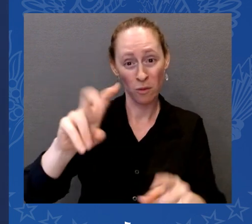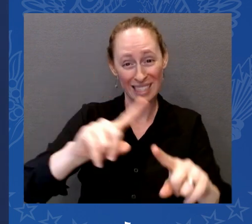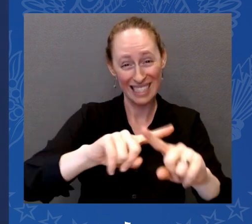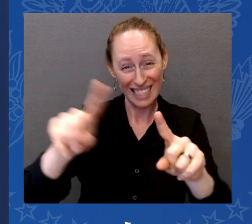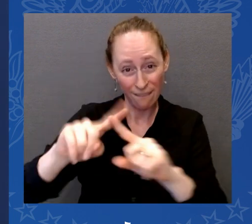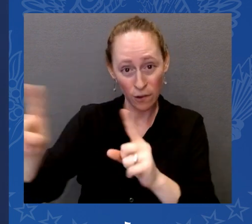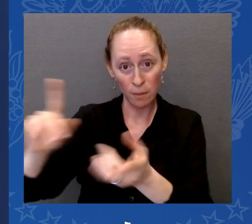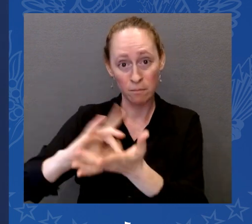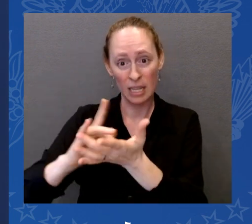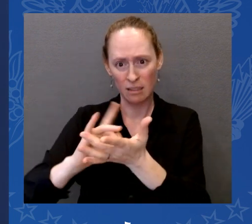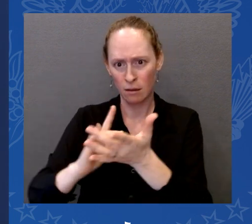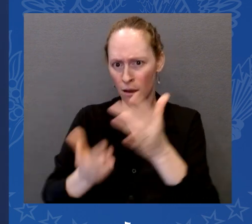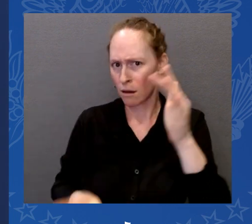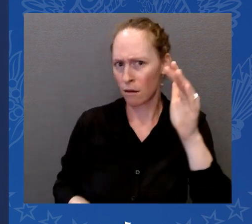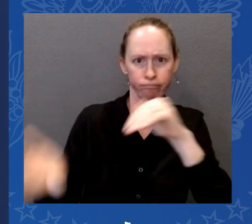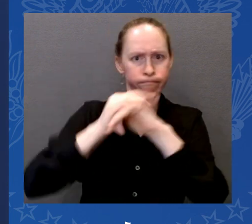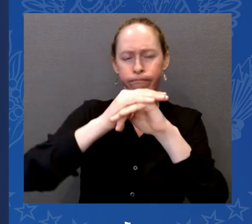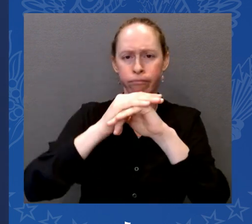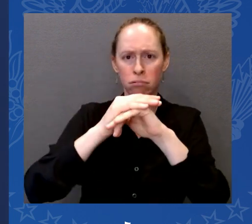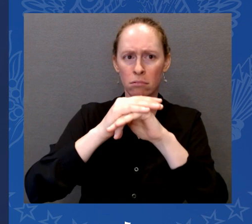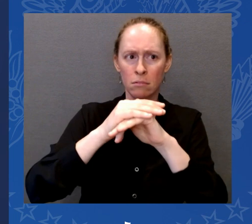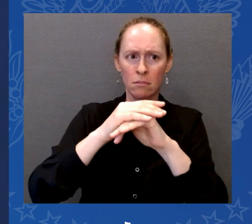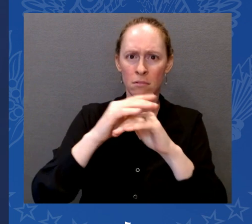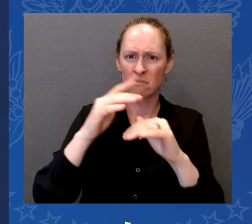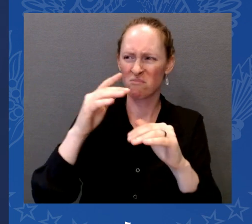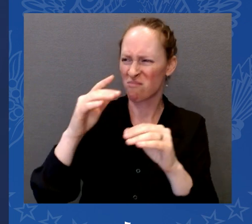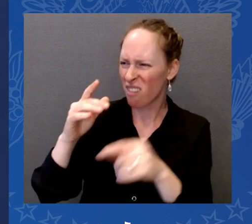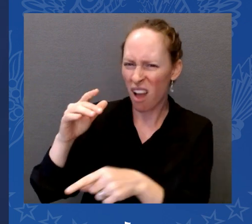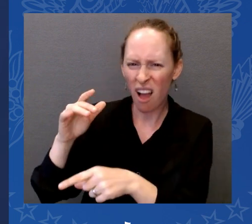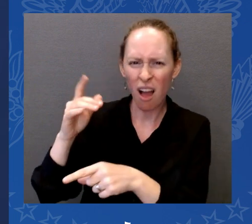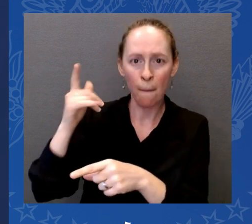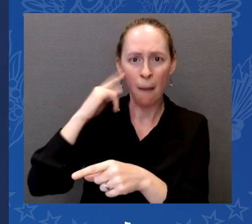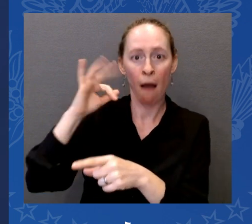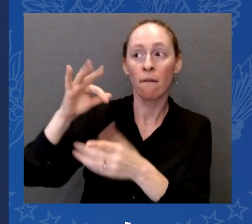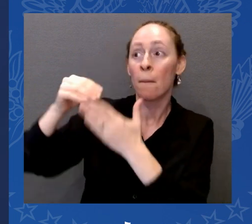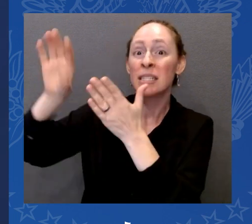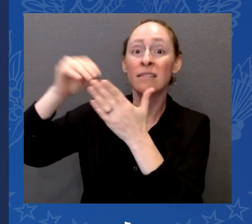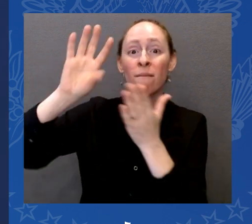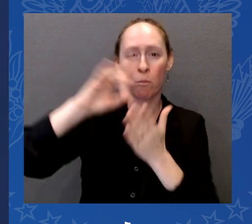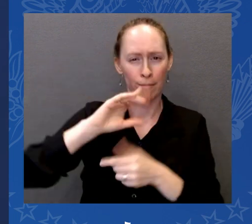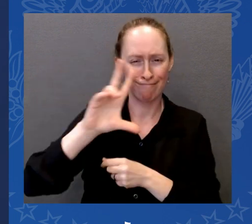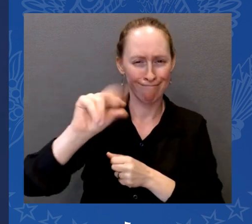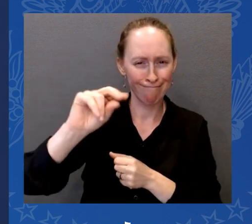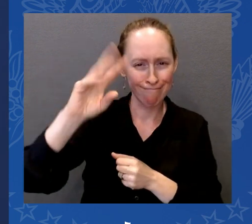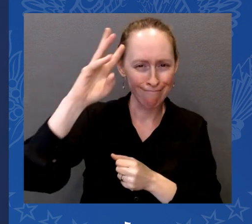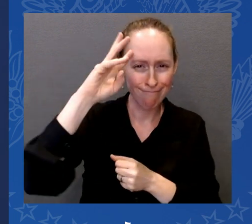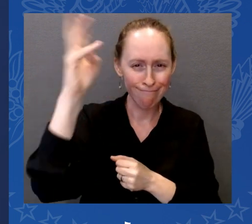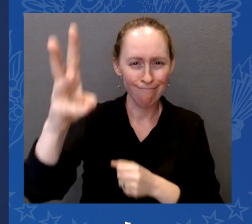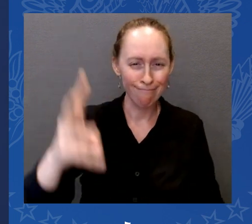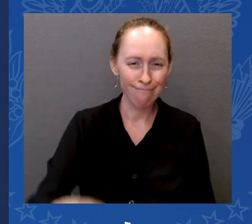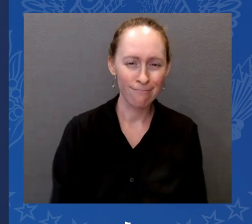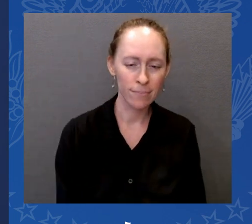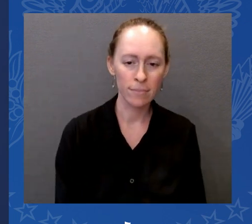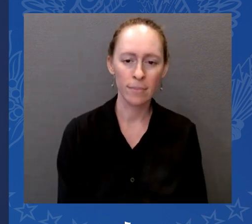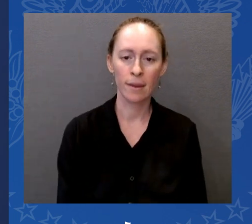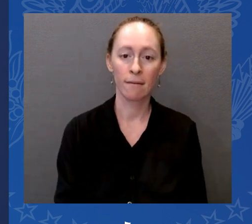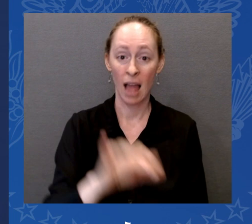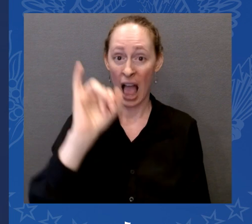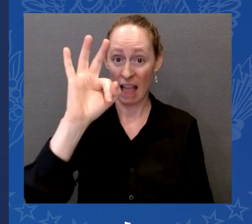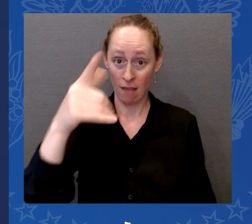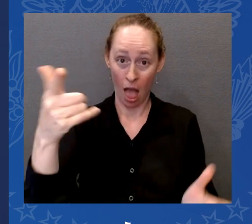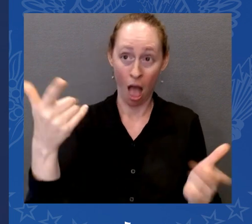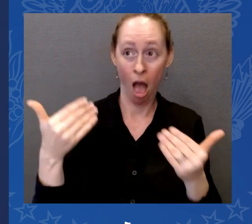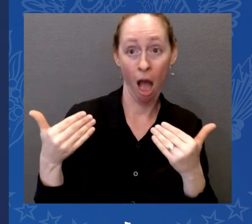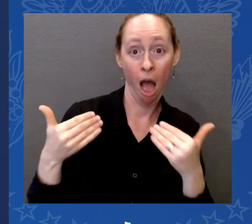if drug companies rise the price faster than inflation, they're going to have to rebate the money back to Medicare. We're also capping the cost